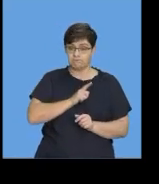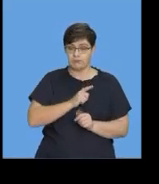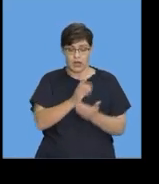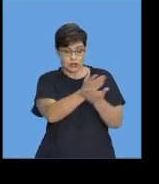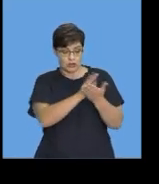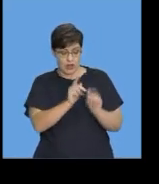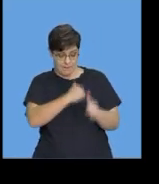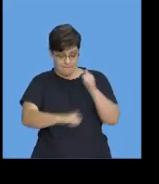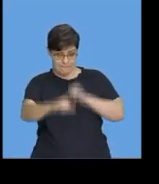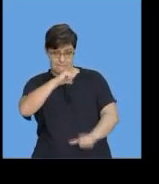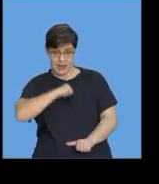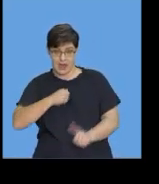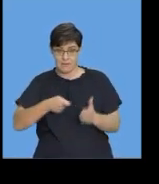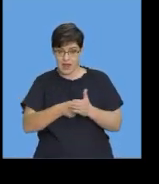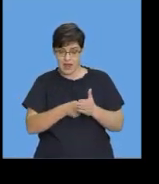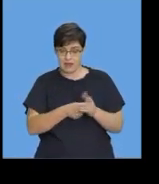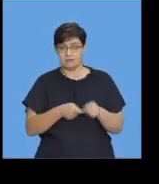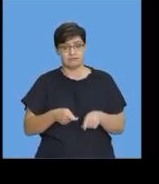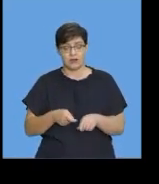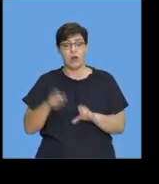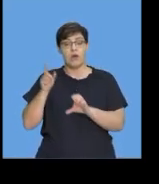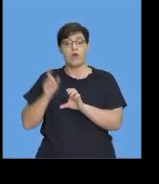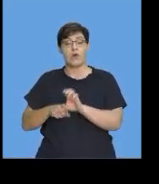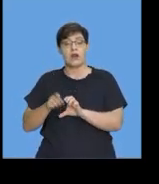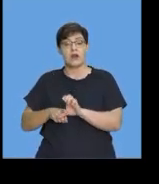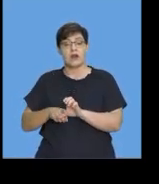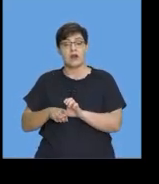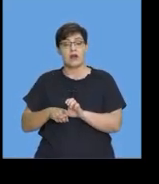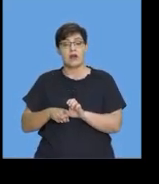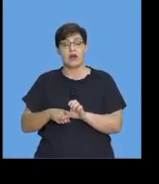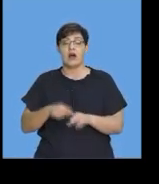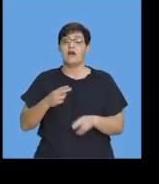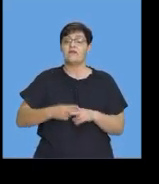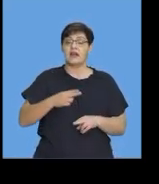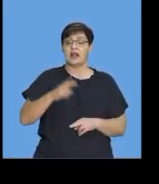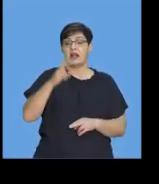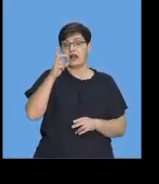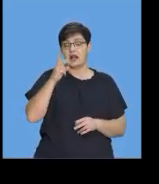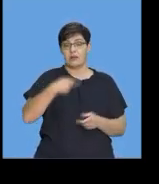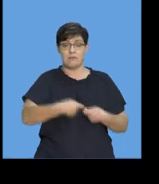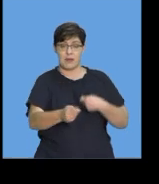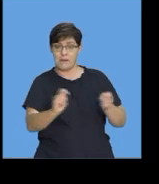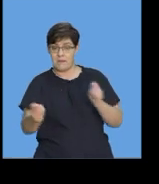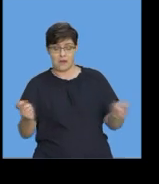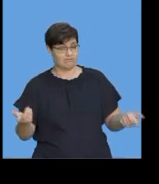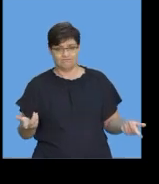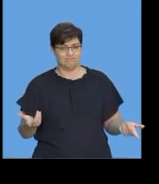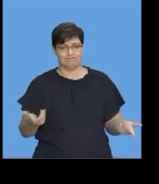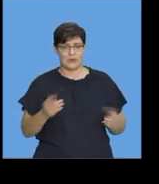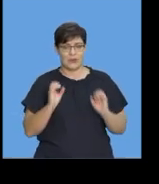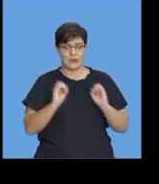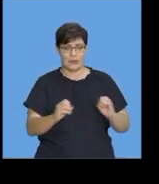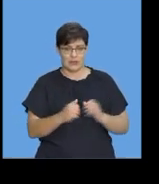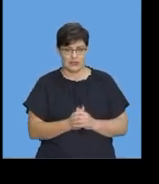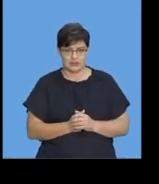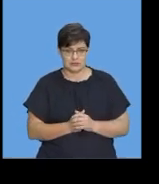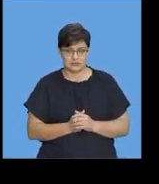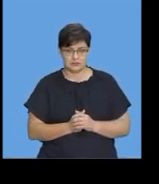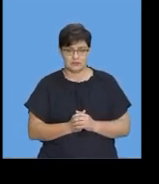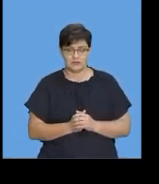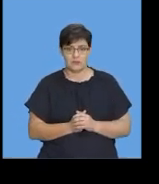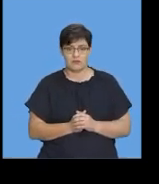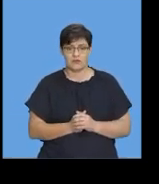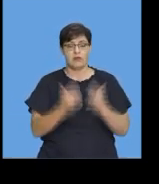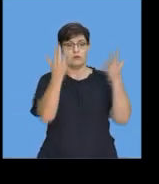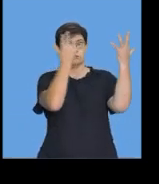that these shares that were repurchased do not qualify for final dividends. We'll talk about that just now. Okay, so now,